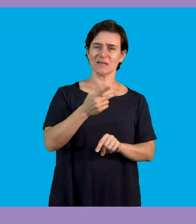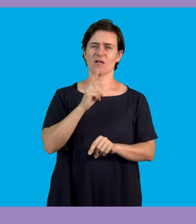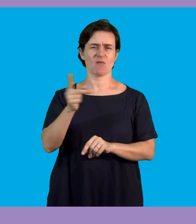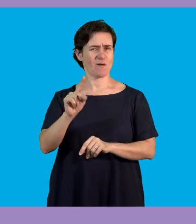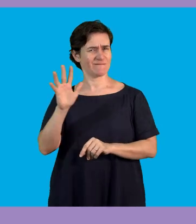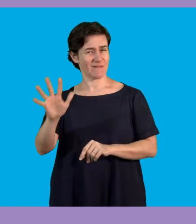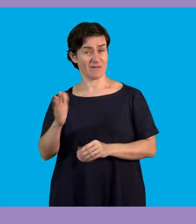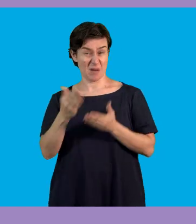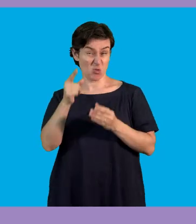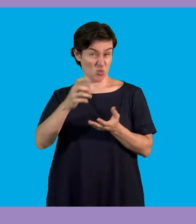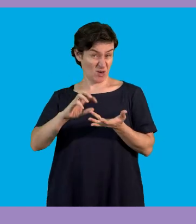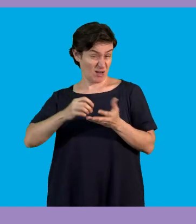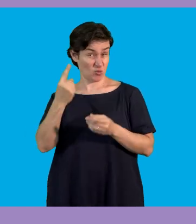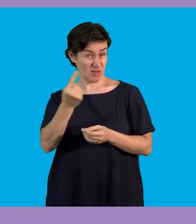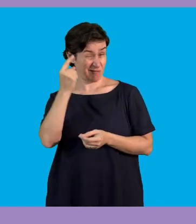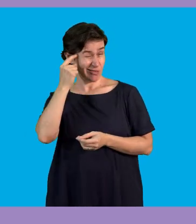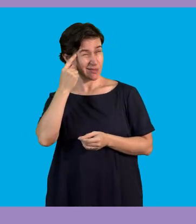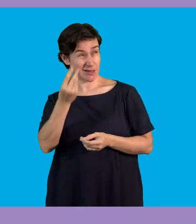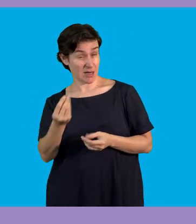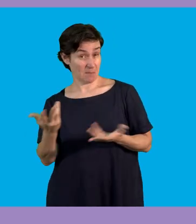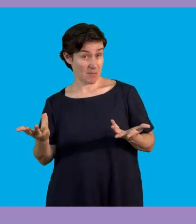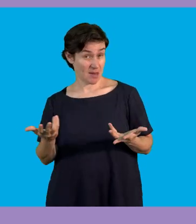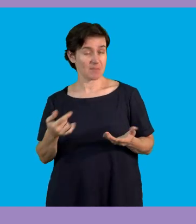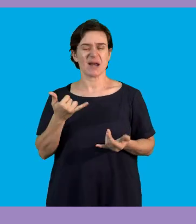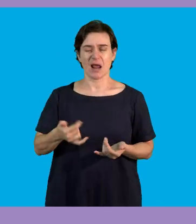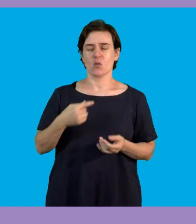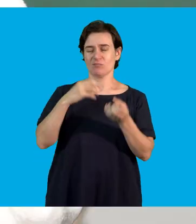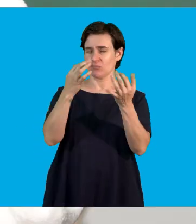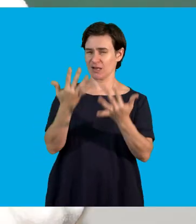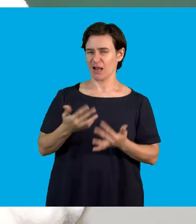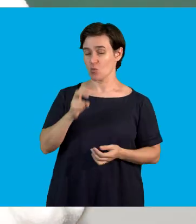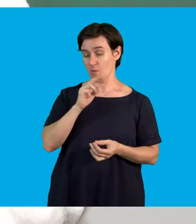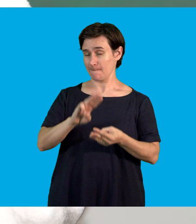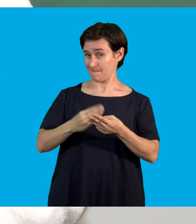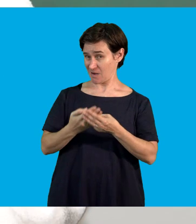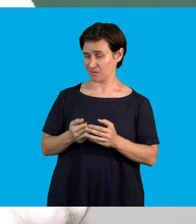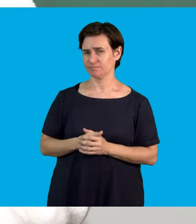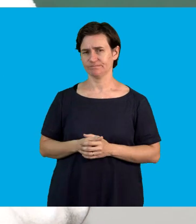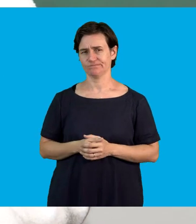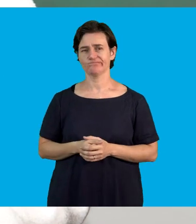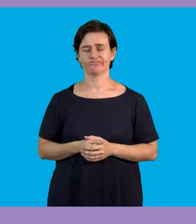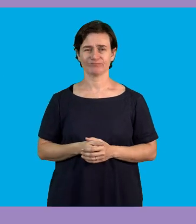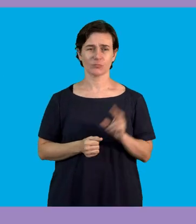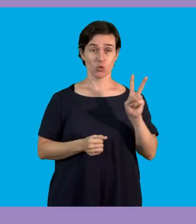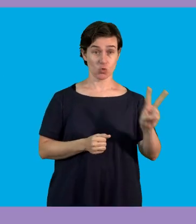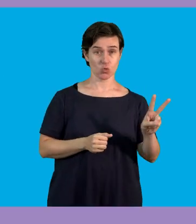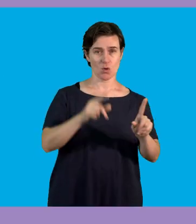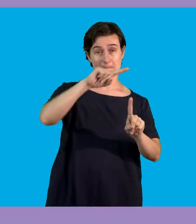Think of that number, and let's see if we can calculate it mathematically and come up with the same number. So we have